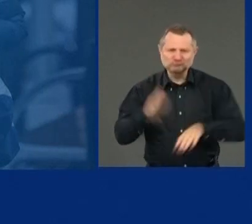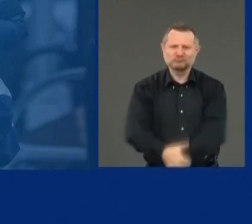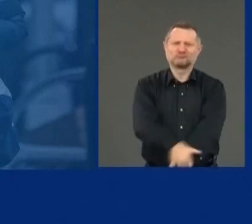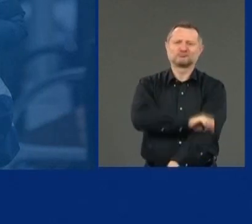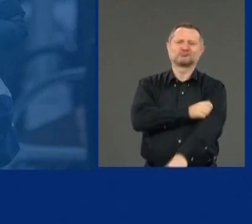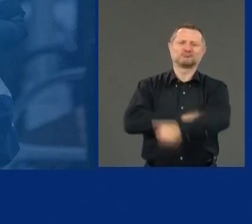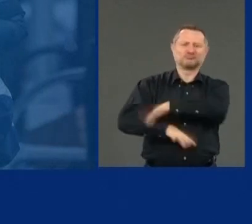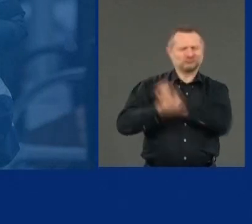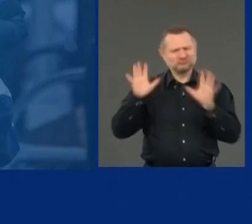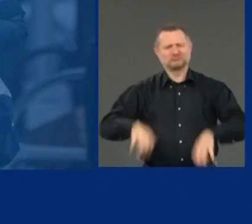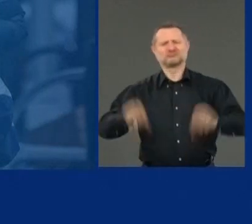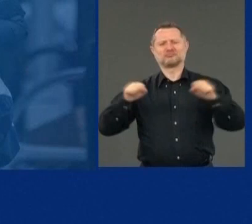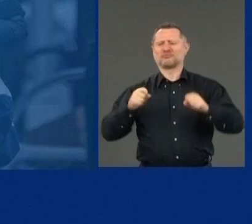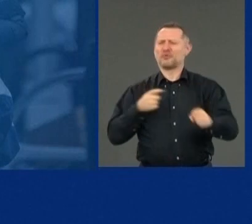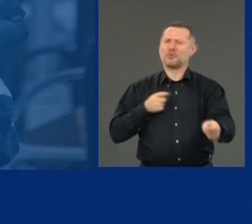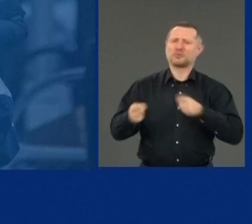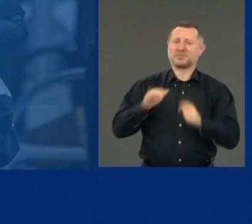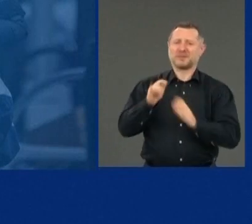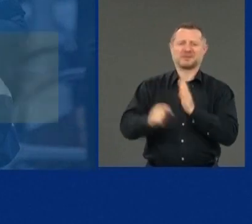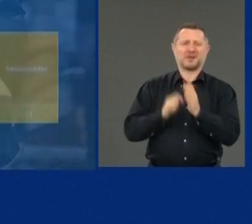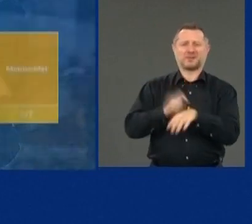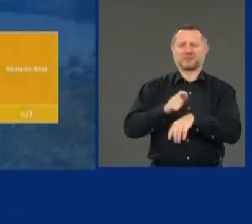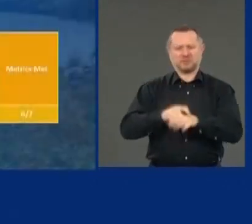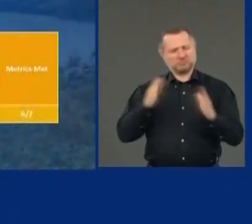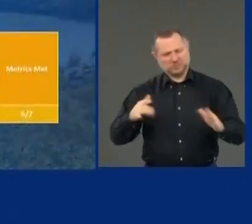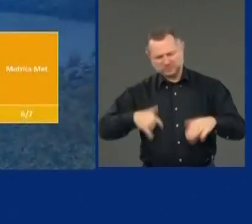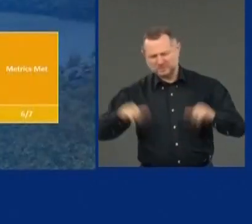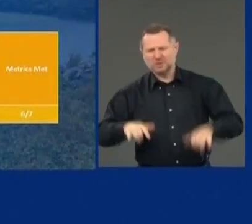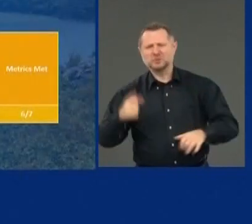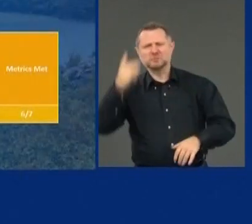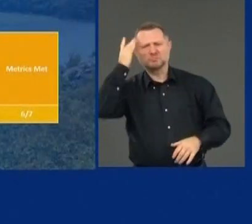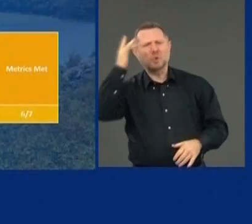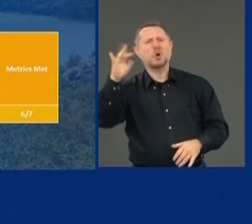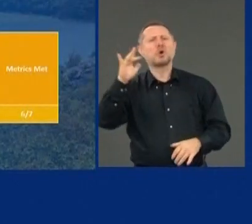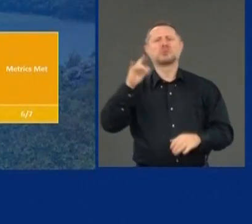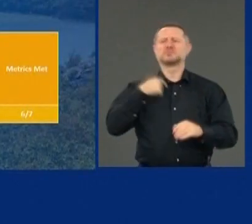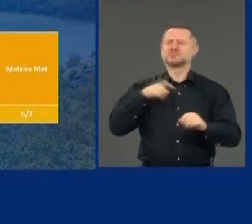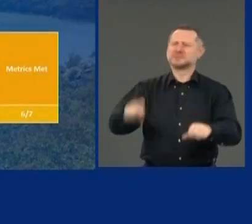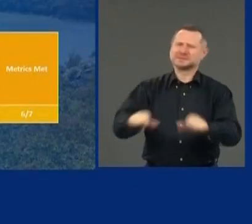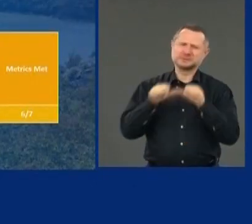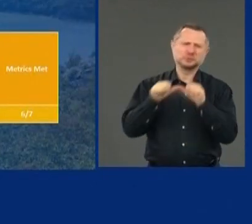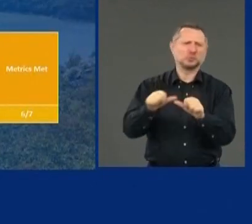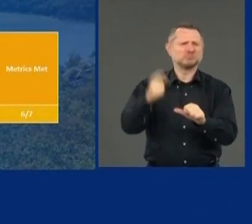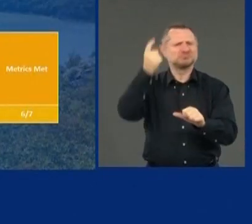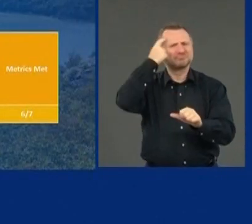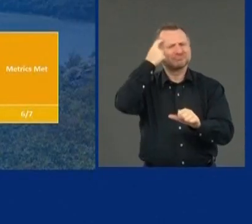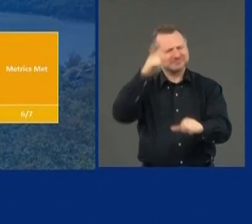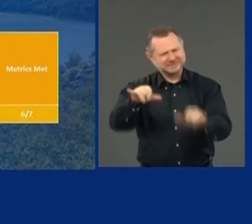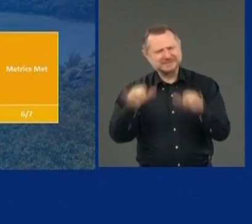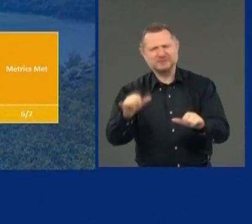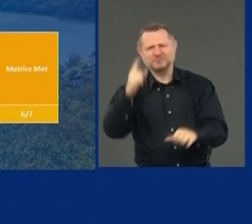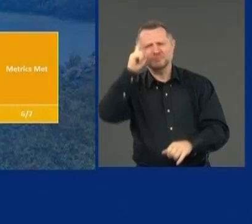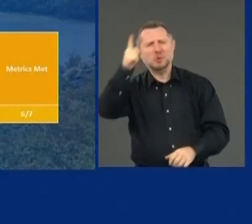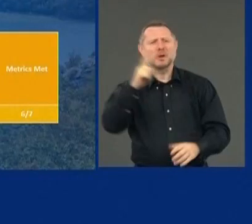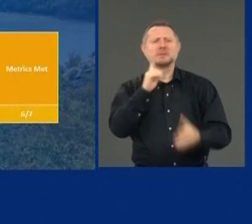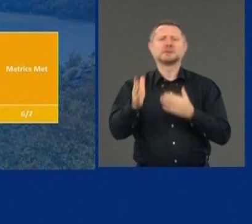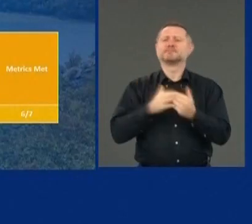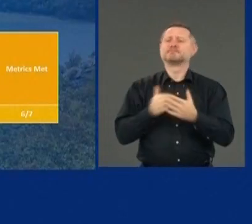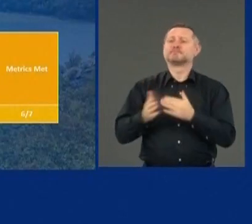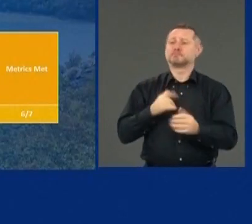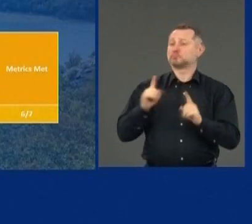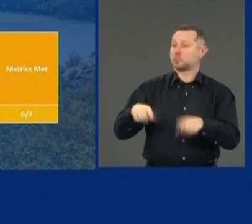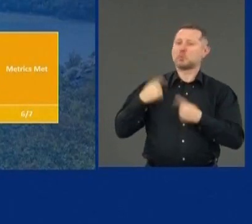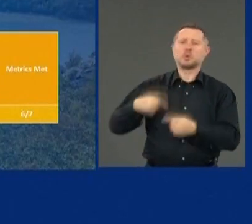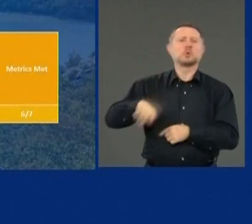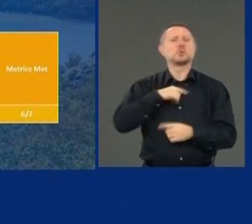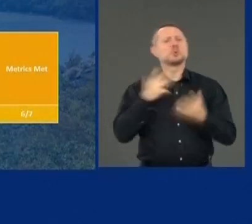smart. And smart has worked. We just have to stay smart. Even though it's been a long time and people are anxious, we have to